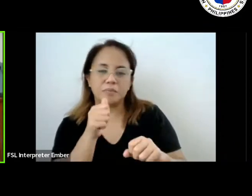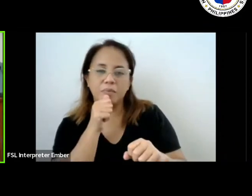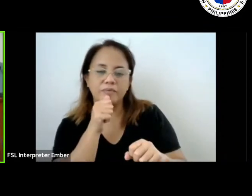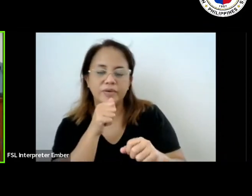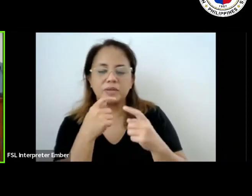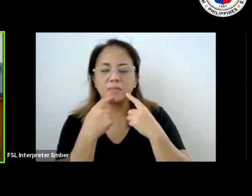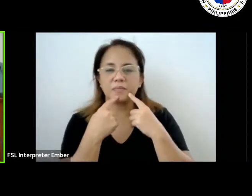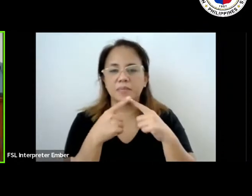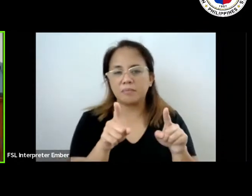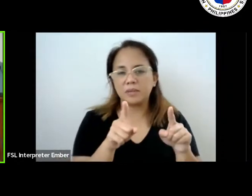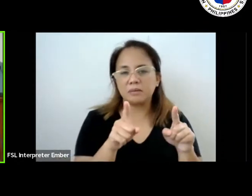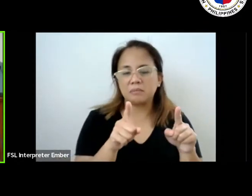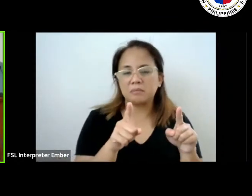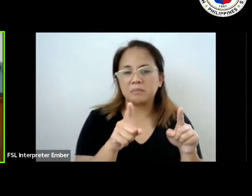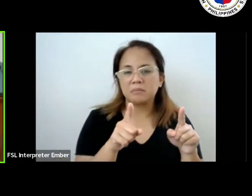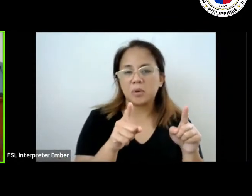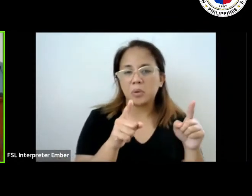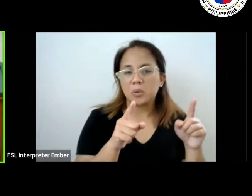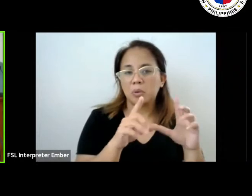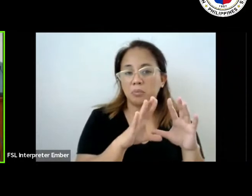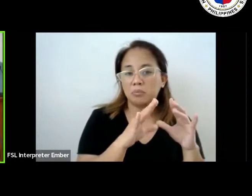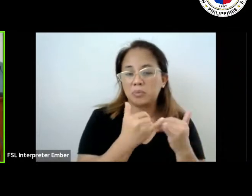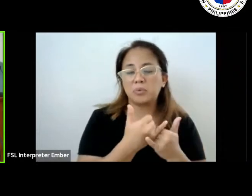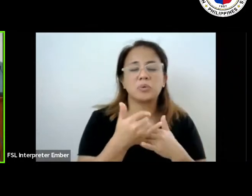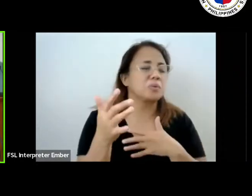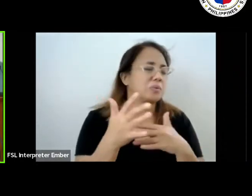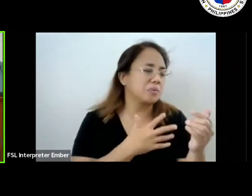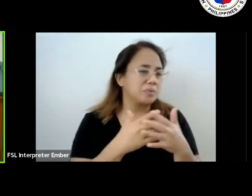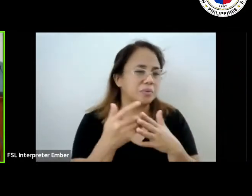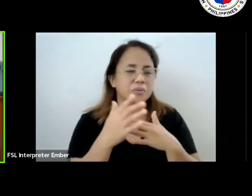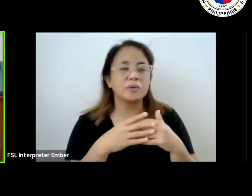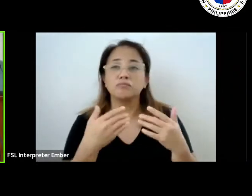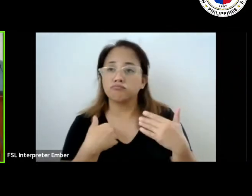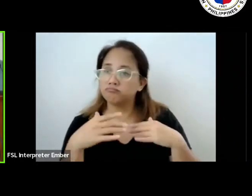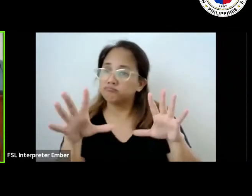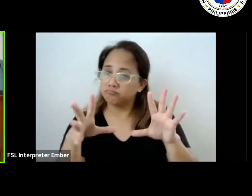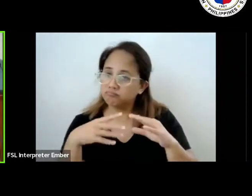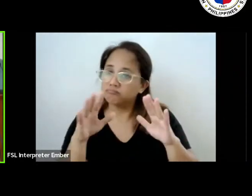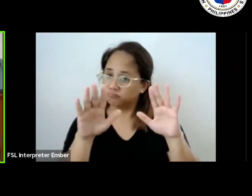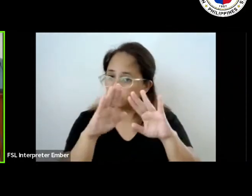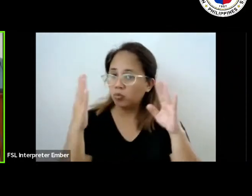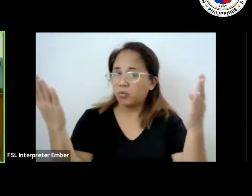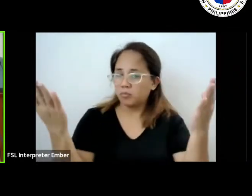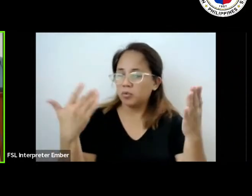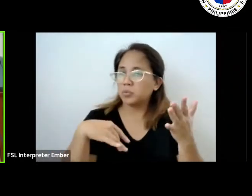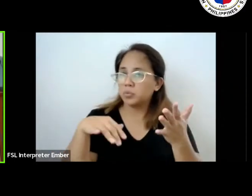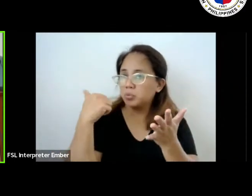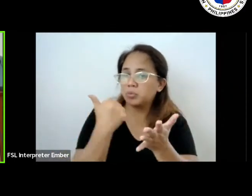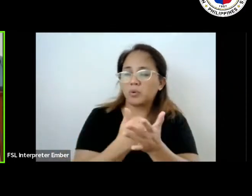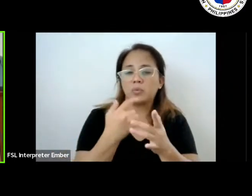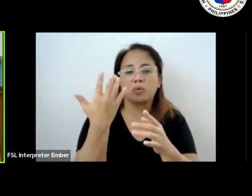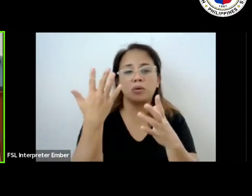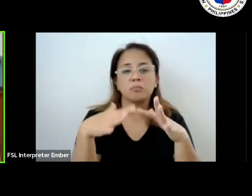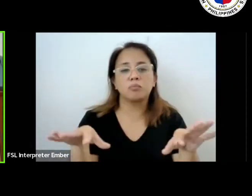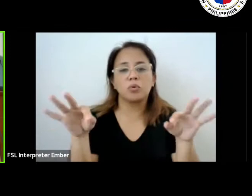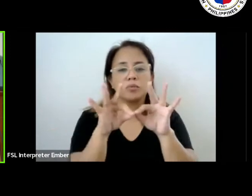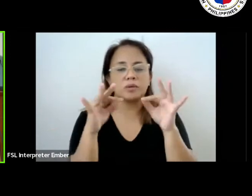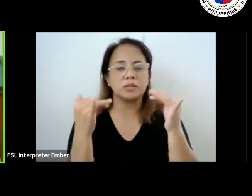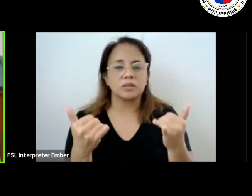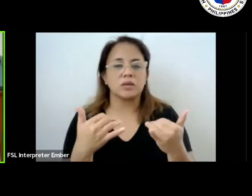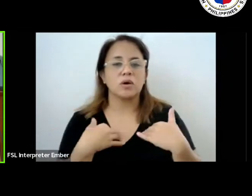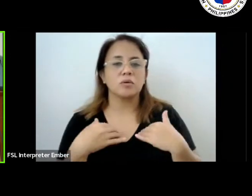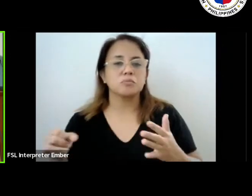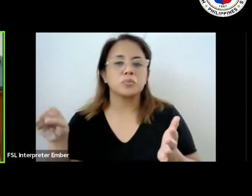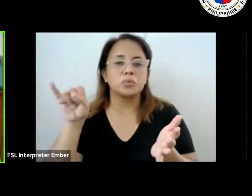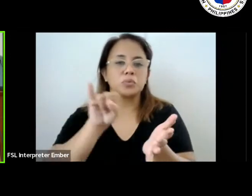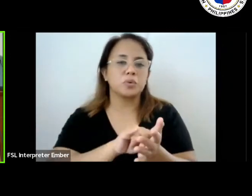public sector, we are open to that. We are in approval of that. Kasi po, ang kailangan talaga natin mag-invest.